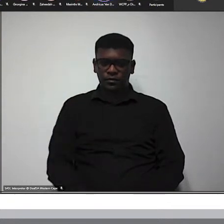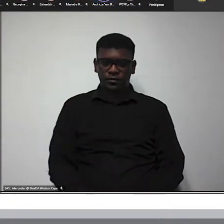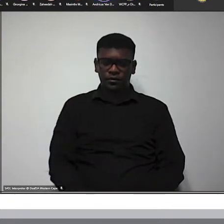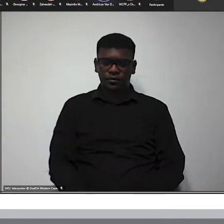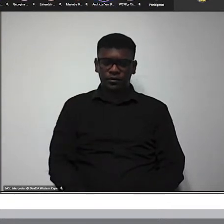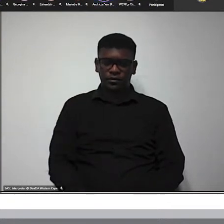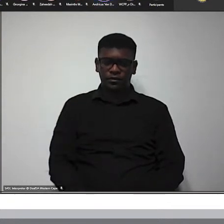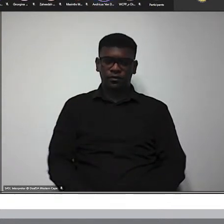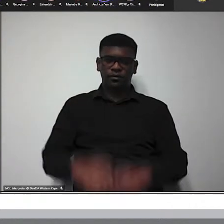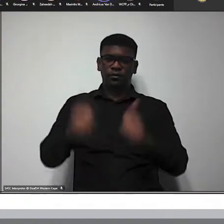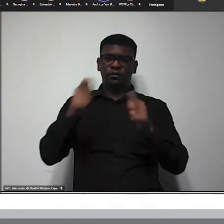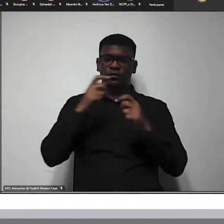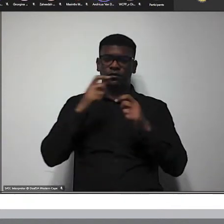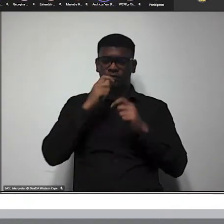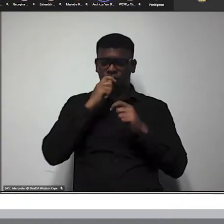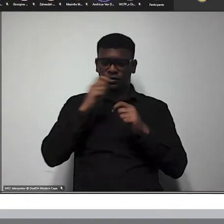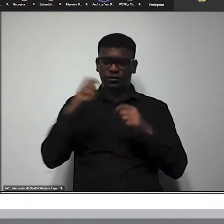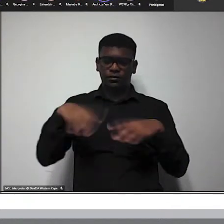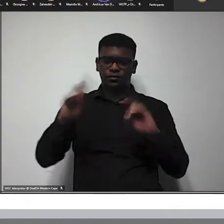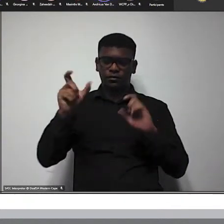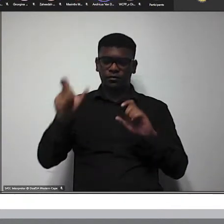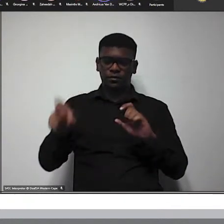Yes, good morning, Chair, and thank you very much.